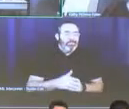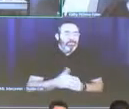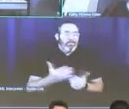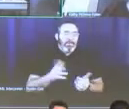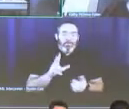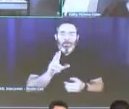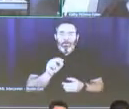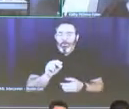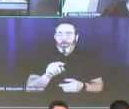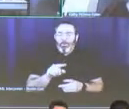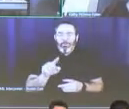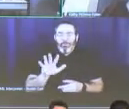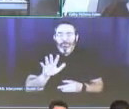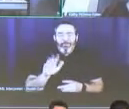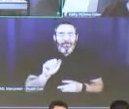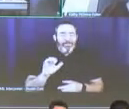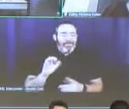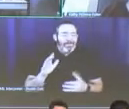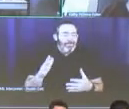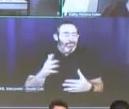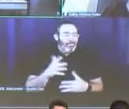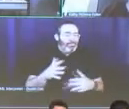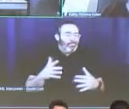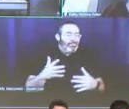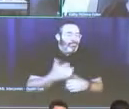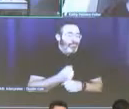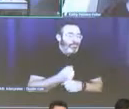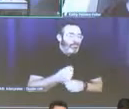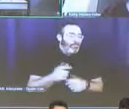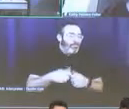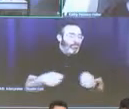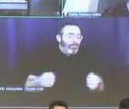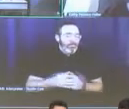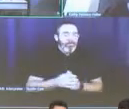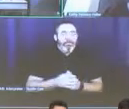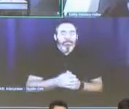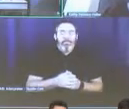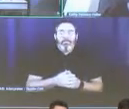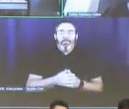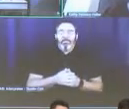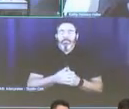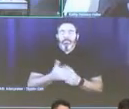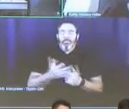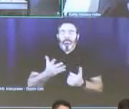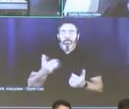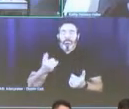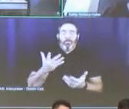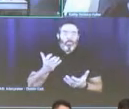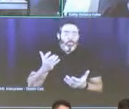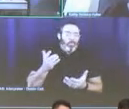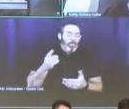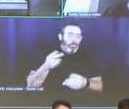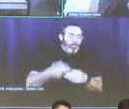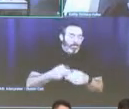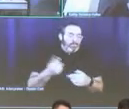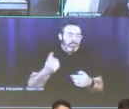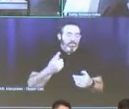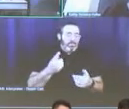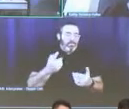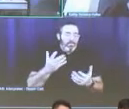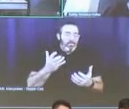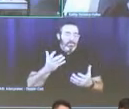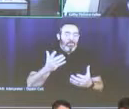45-second wrap up. If there's any ideas that you have that haven't been discussed yet, or if you'd like to talk about intervention, or, I think one of the points